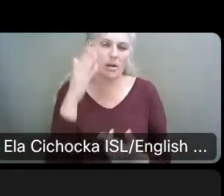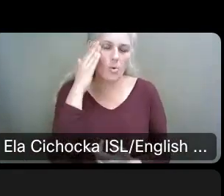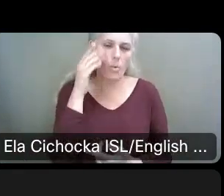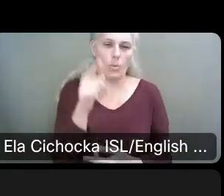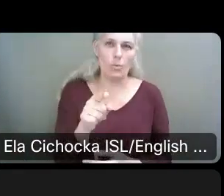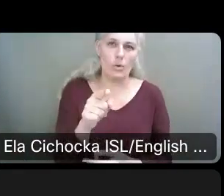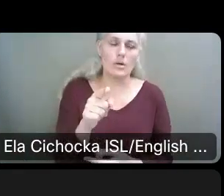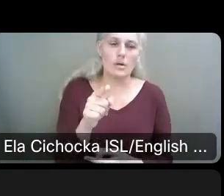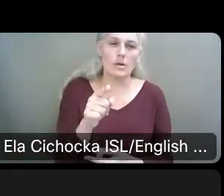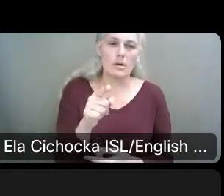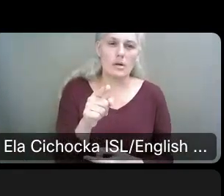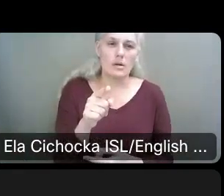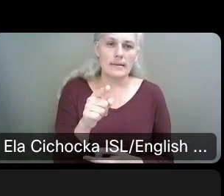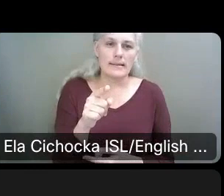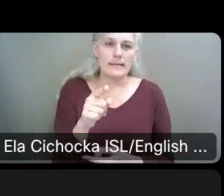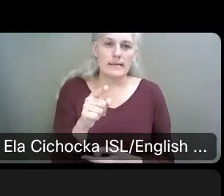know, I've so